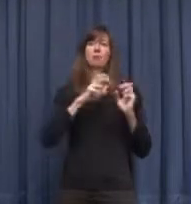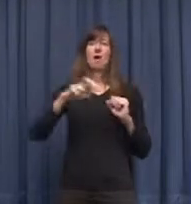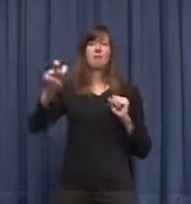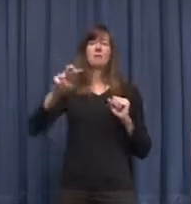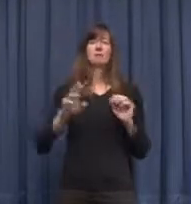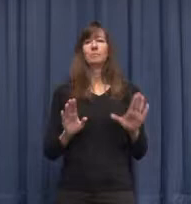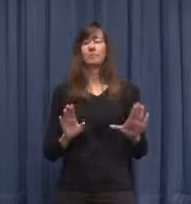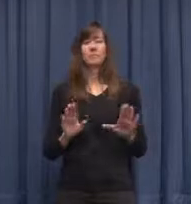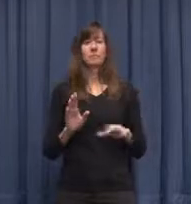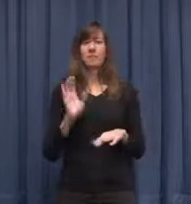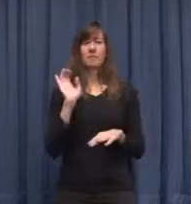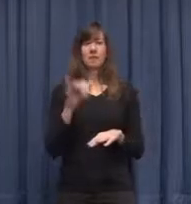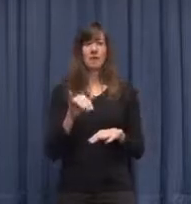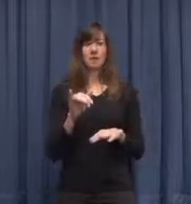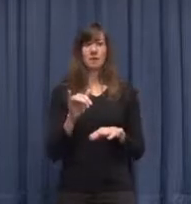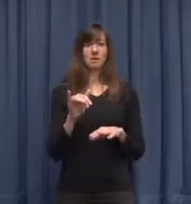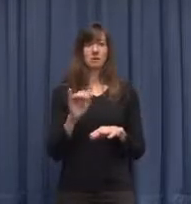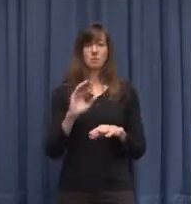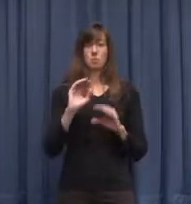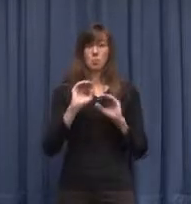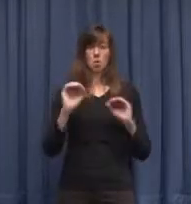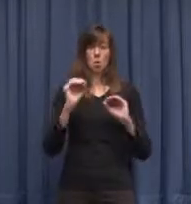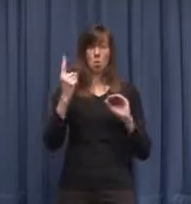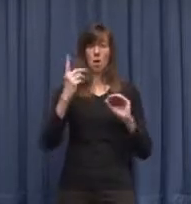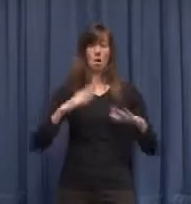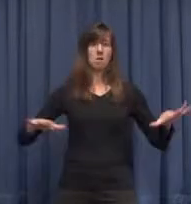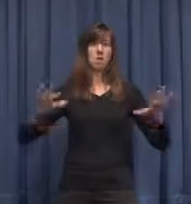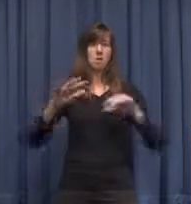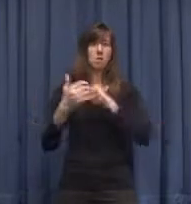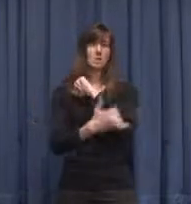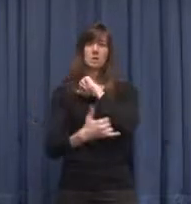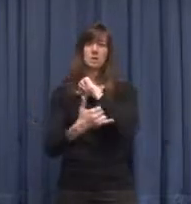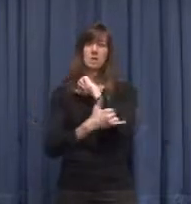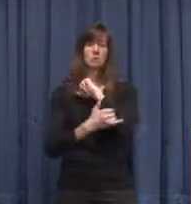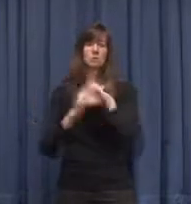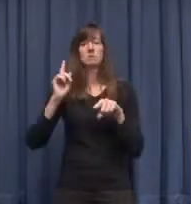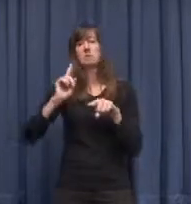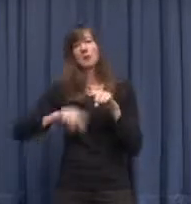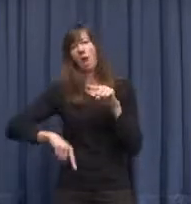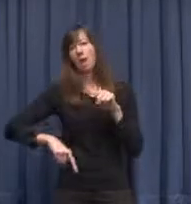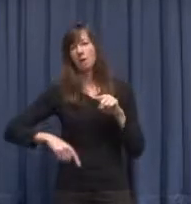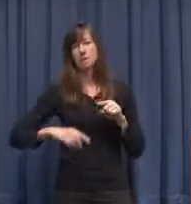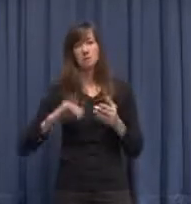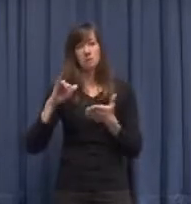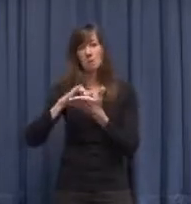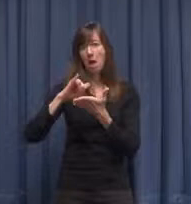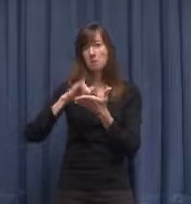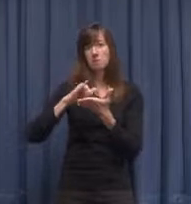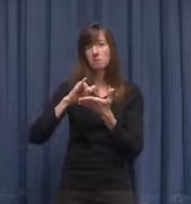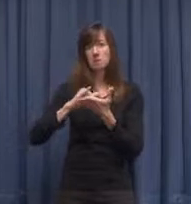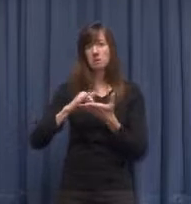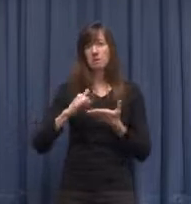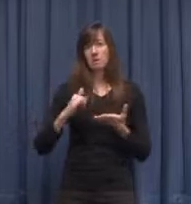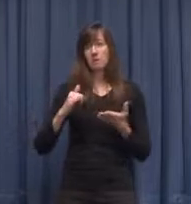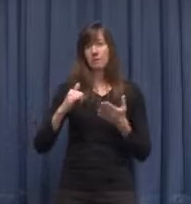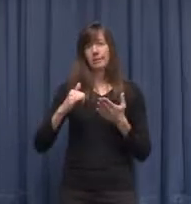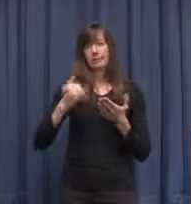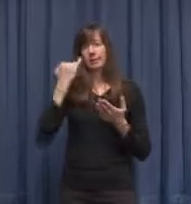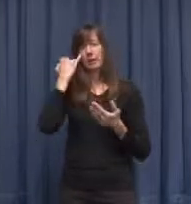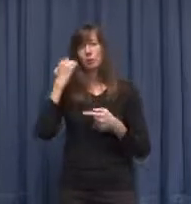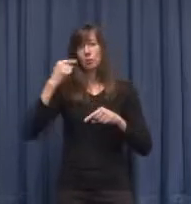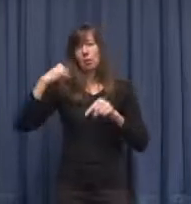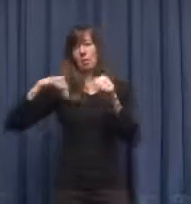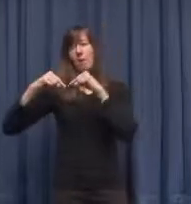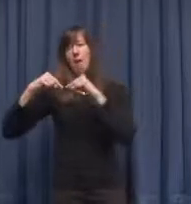country is set up for, unfortunately, going back to the very beginnings of the federal response. We